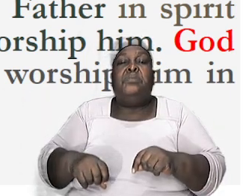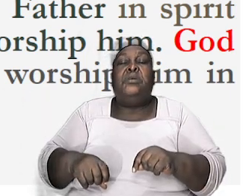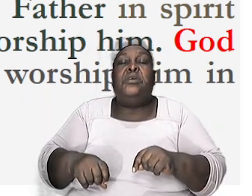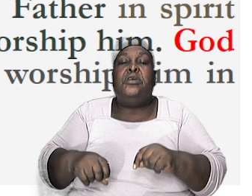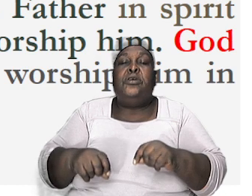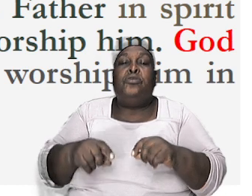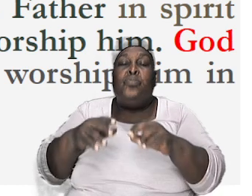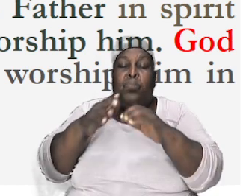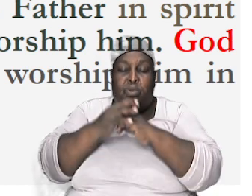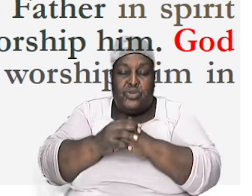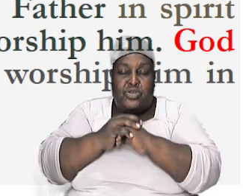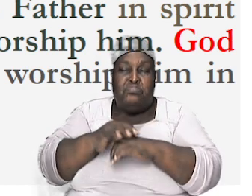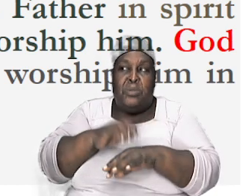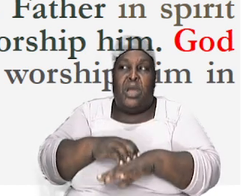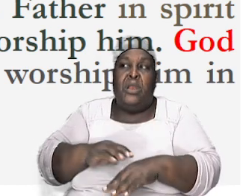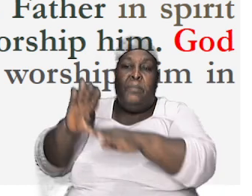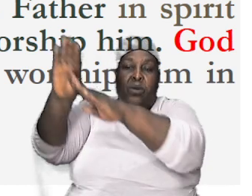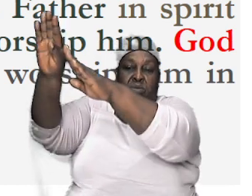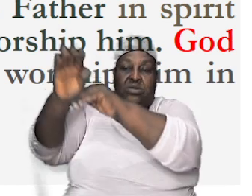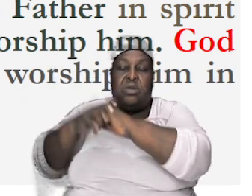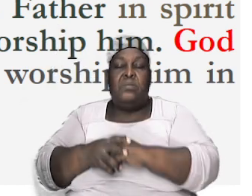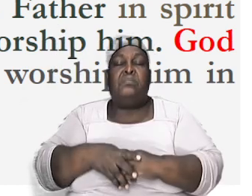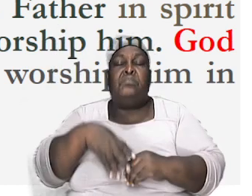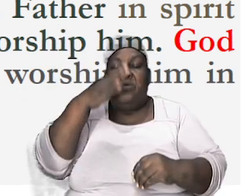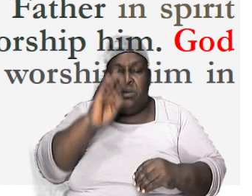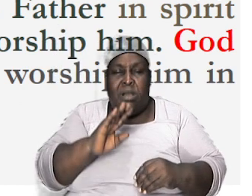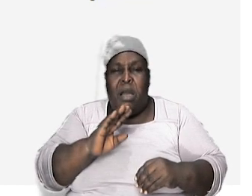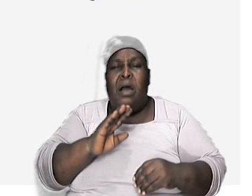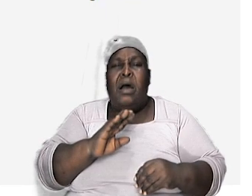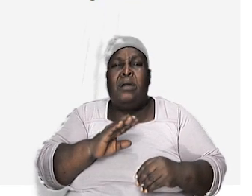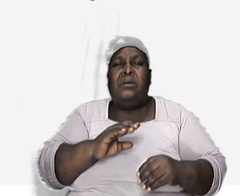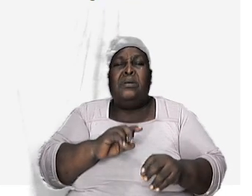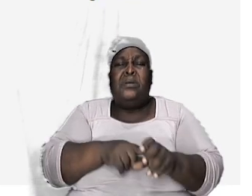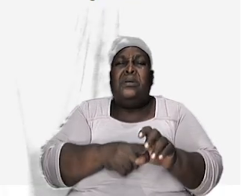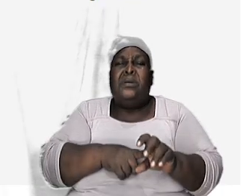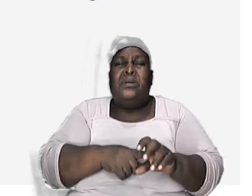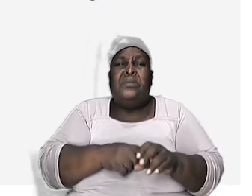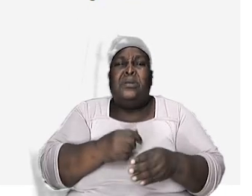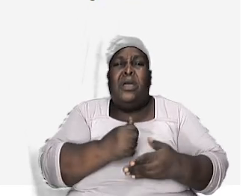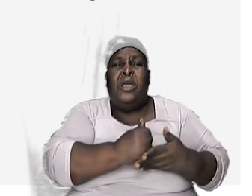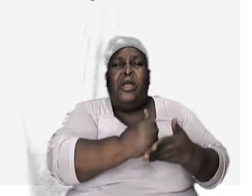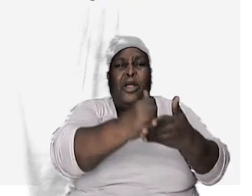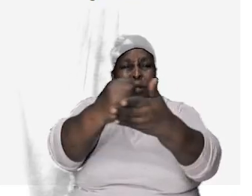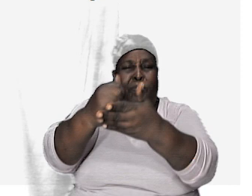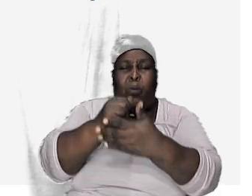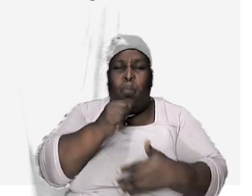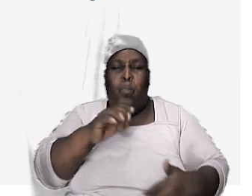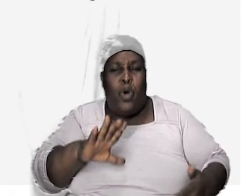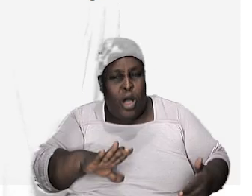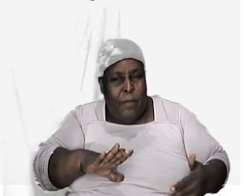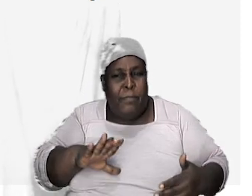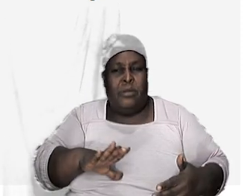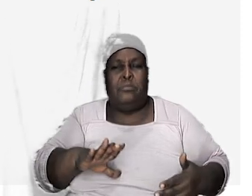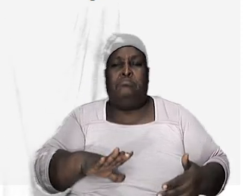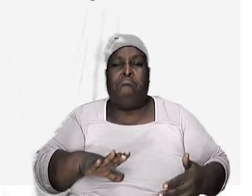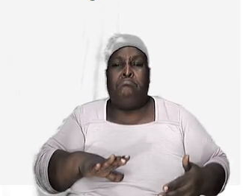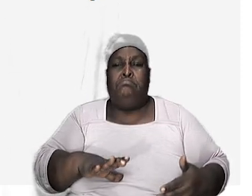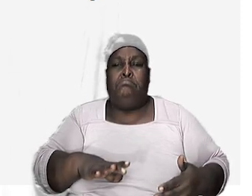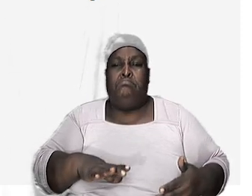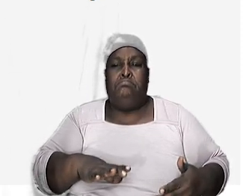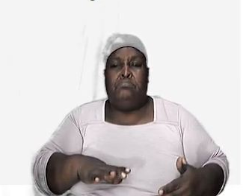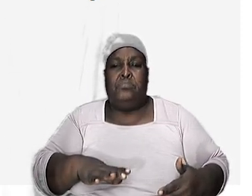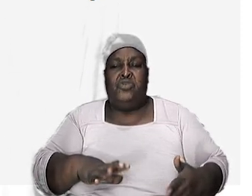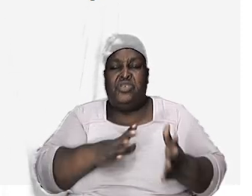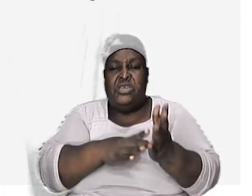of worship, it cannot help her. But God began to move her to a different place. Jesus expounded marvelous truths about